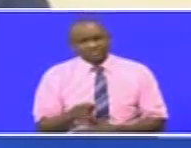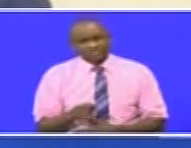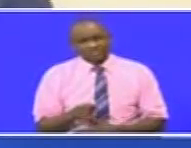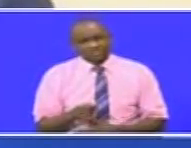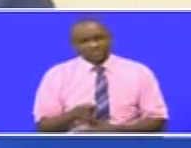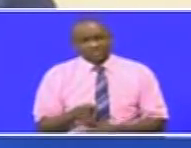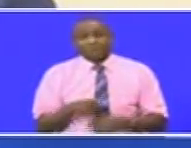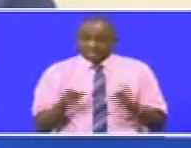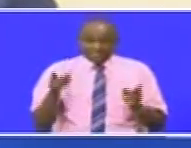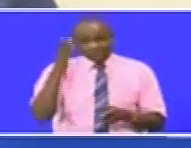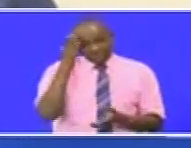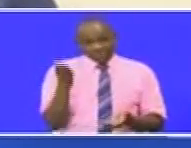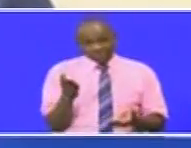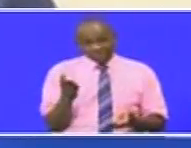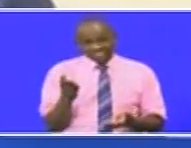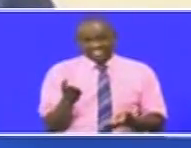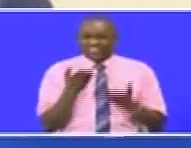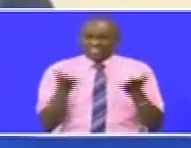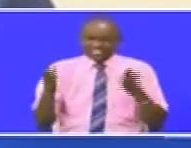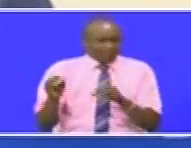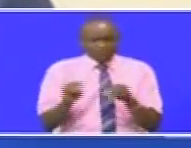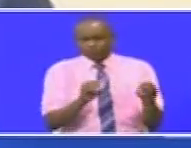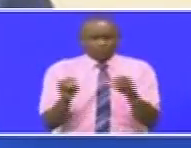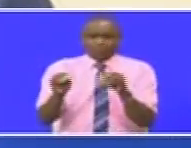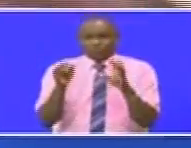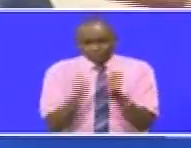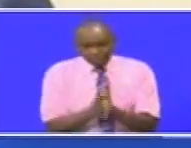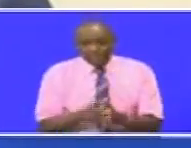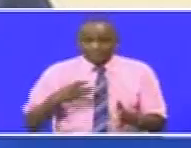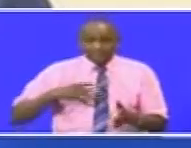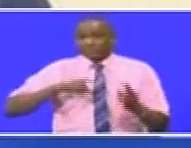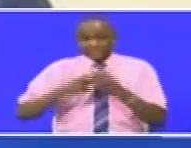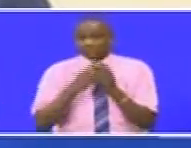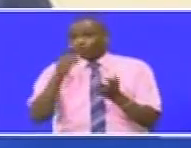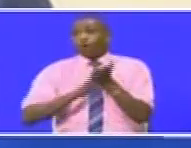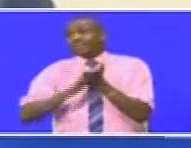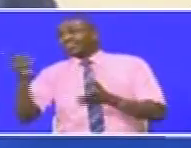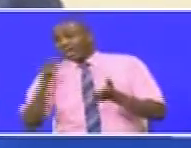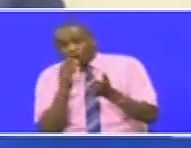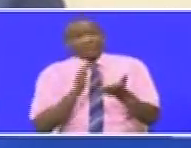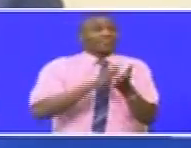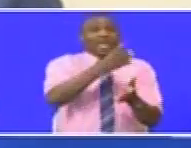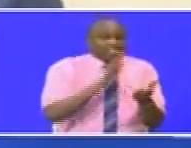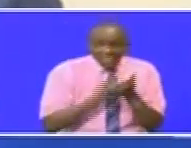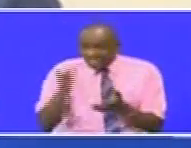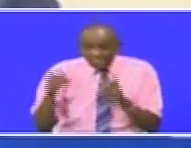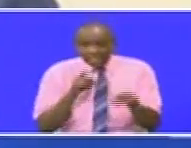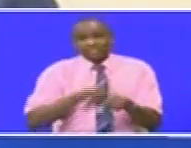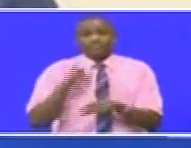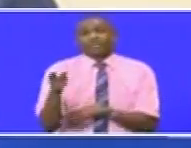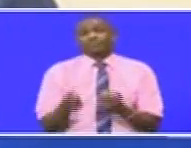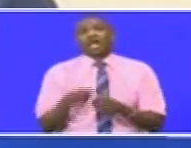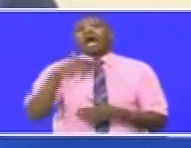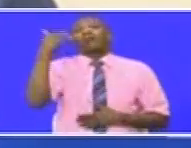But you know, things moved a bit. You know, people started making comments at the time, even during and